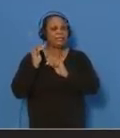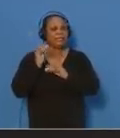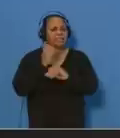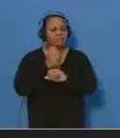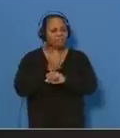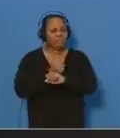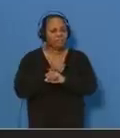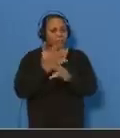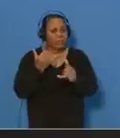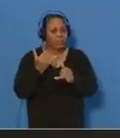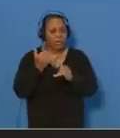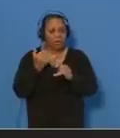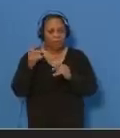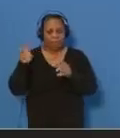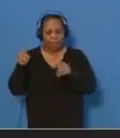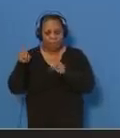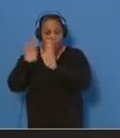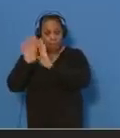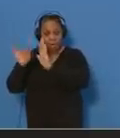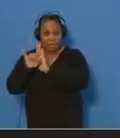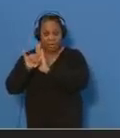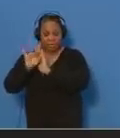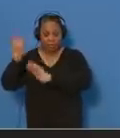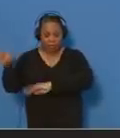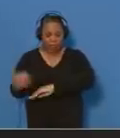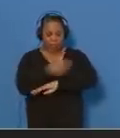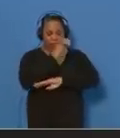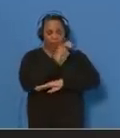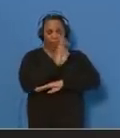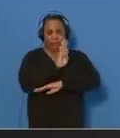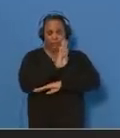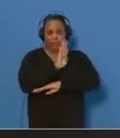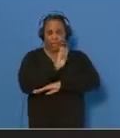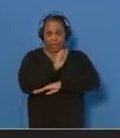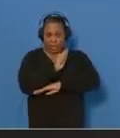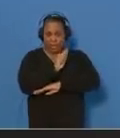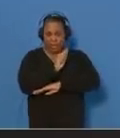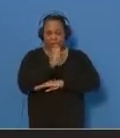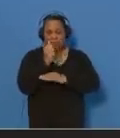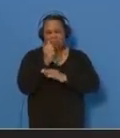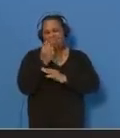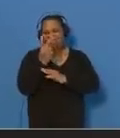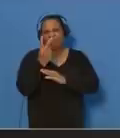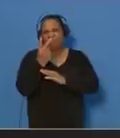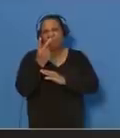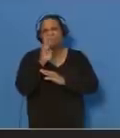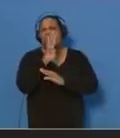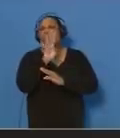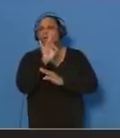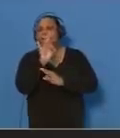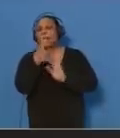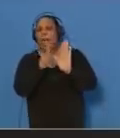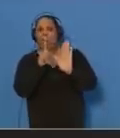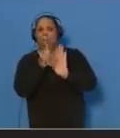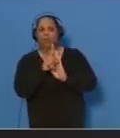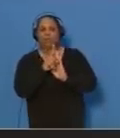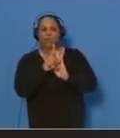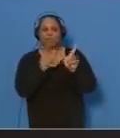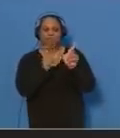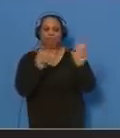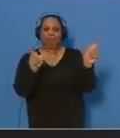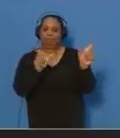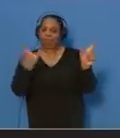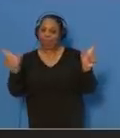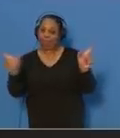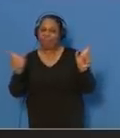from the Berkeley Institute to the Cedar Bridge Academy within the next 48 hours. In consideration of the social distance